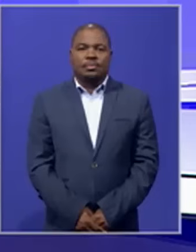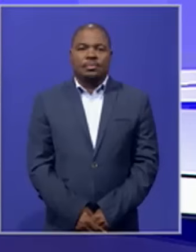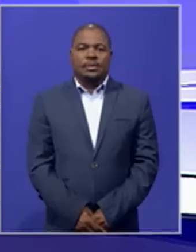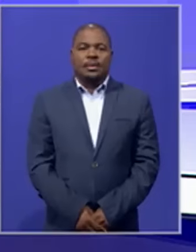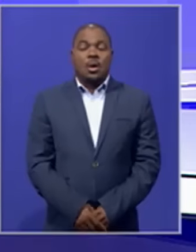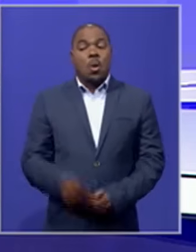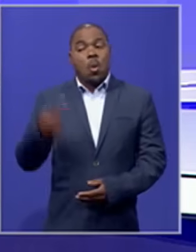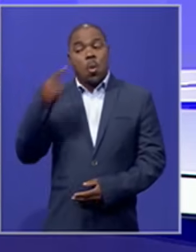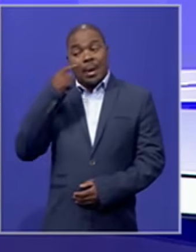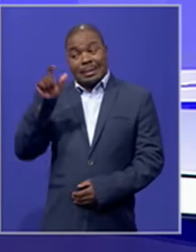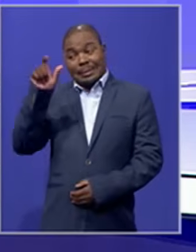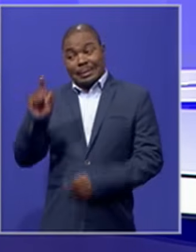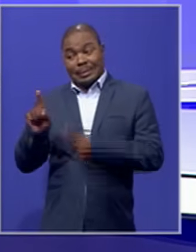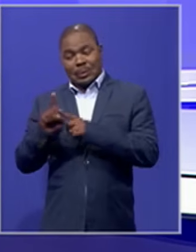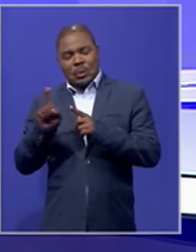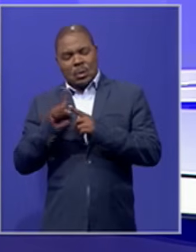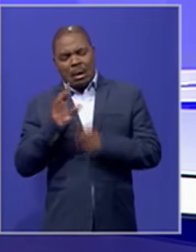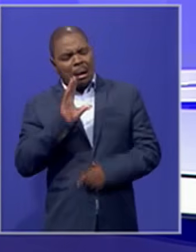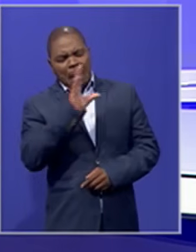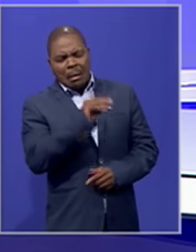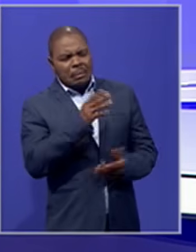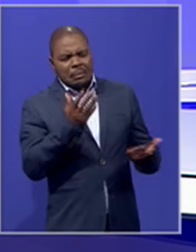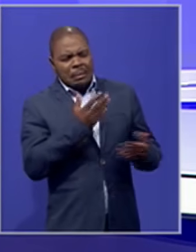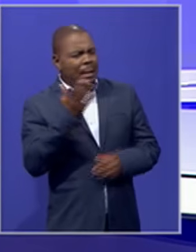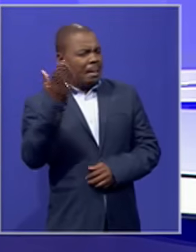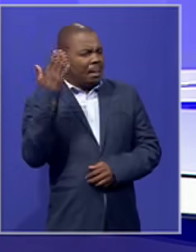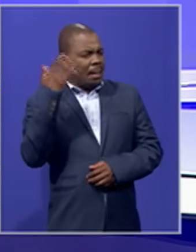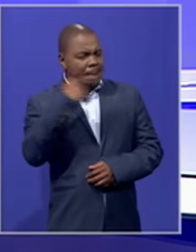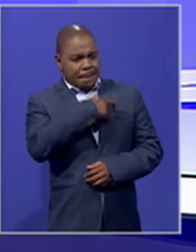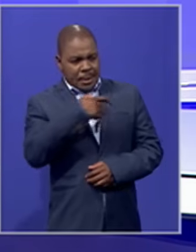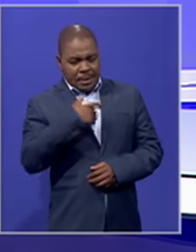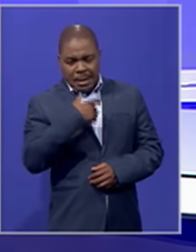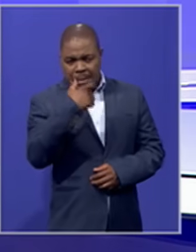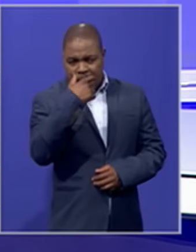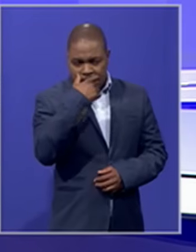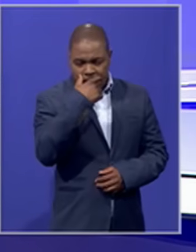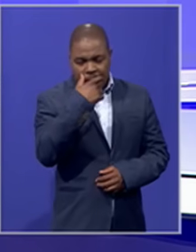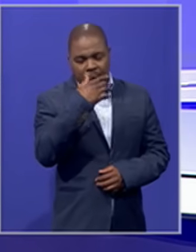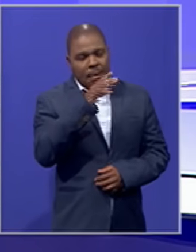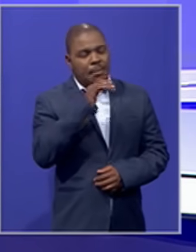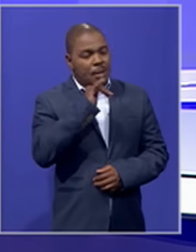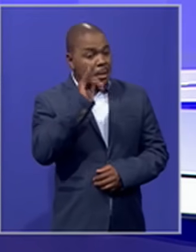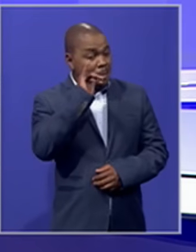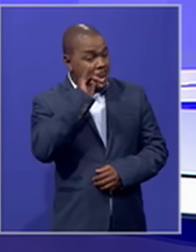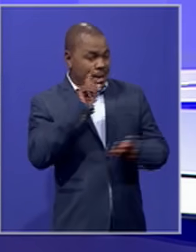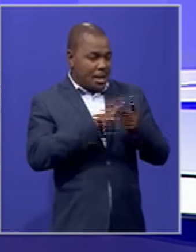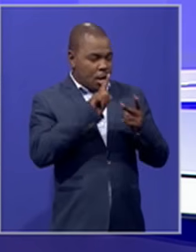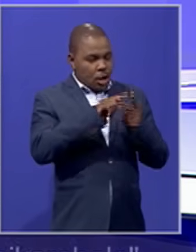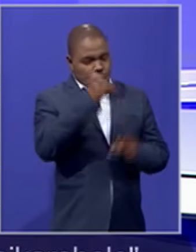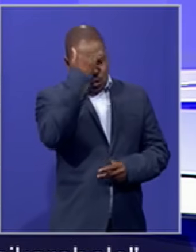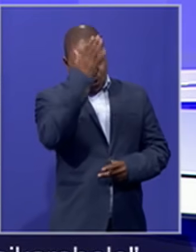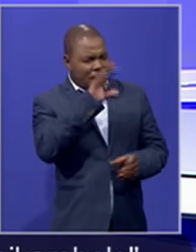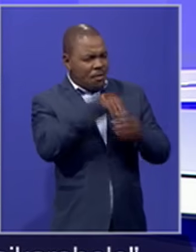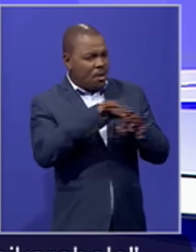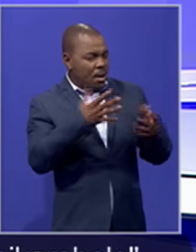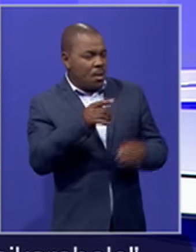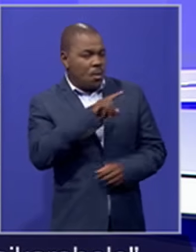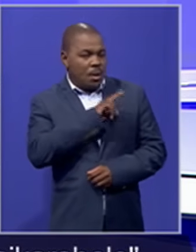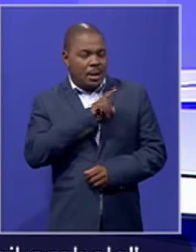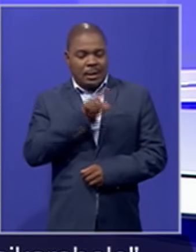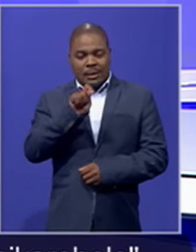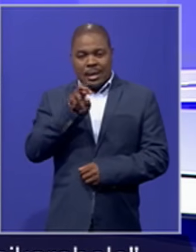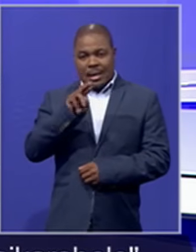Engwe ya ditlhatse e botšišitše ka karolo yeo e kgathilego ke dipresidente tša maloba Thabo Mbeki le Jacob Zuma. Mokomišenare wa maloba wa komišene ya